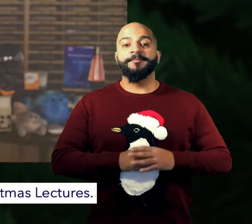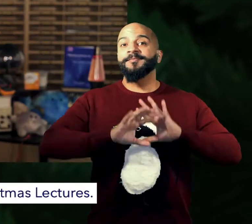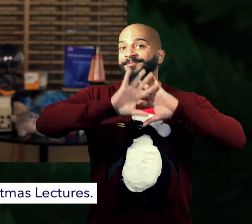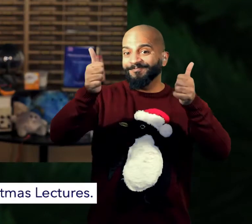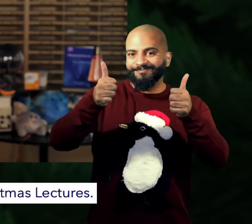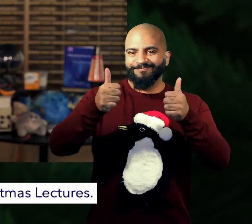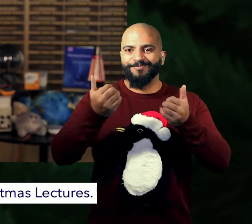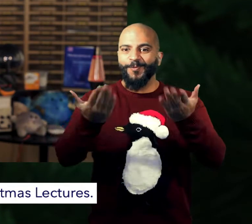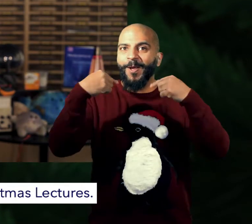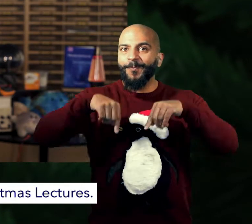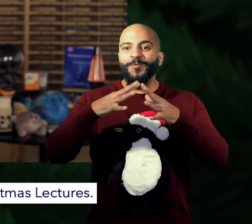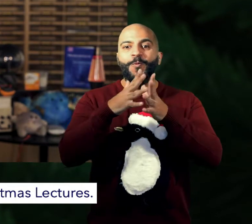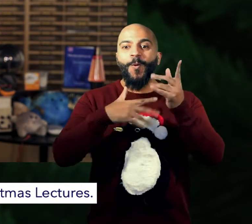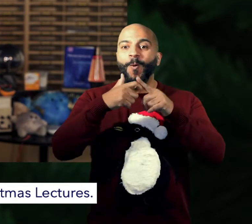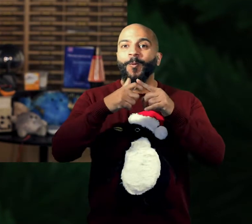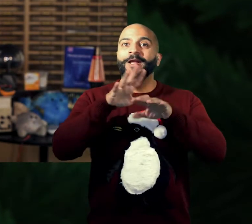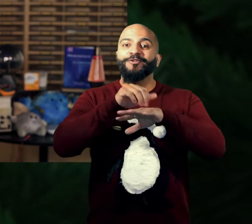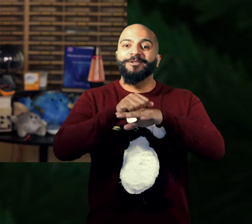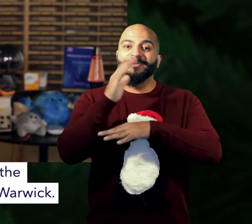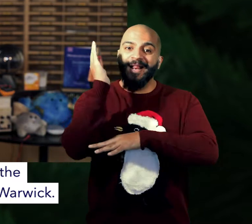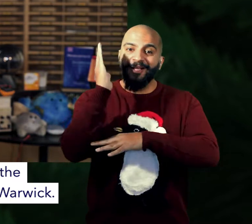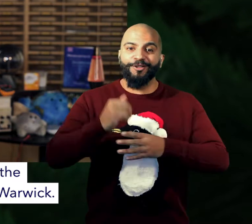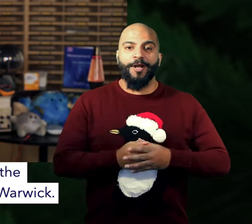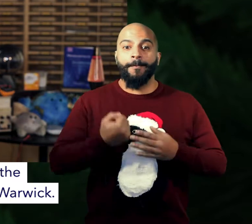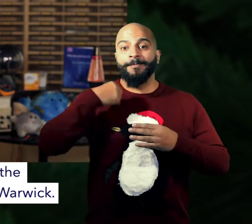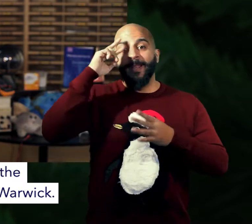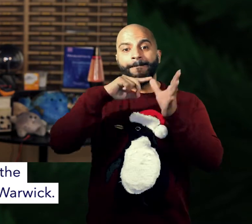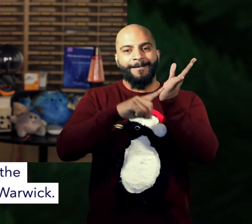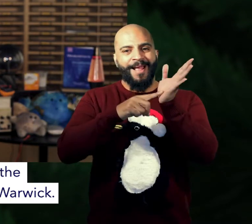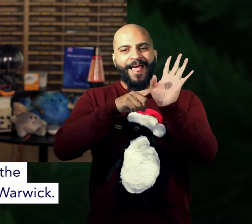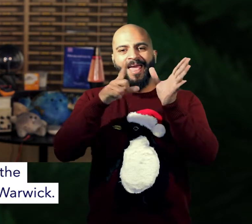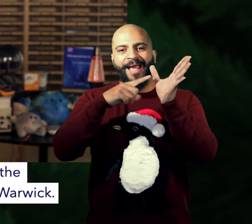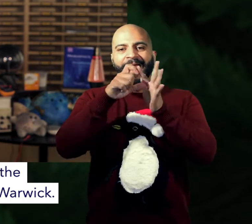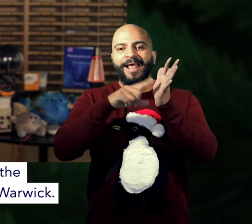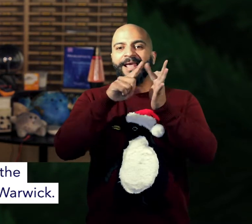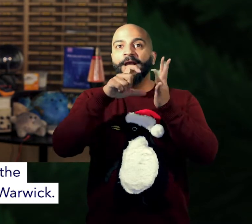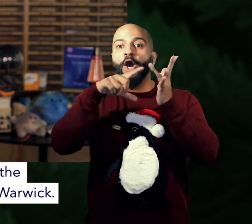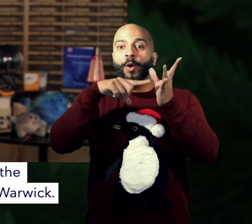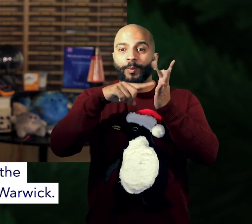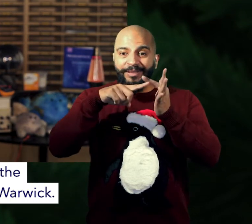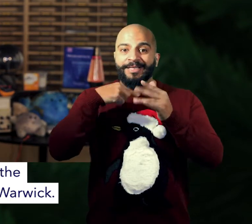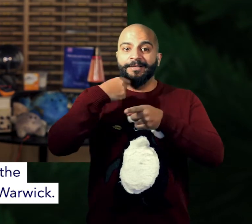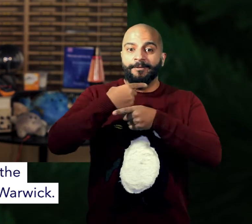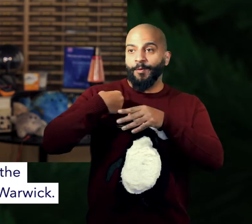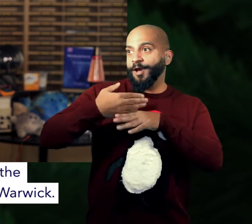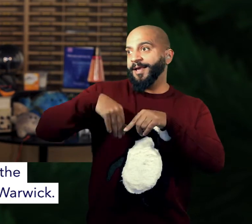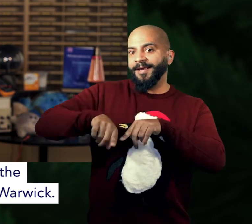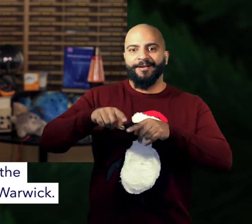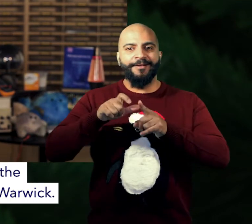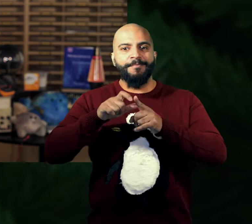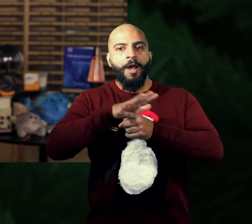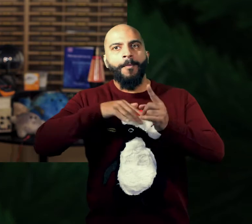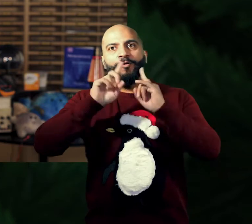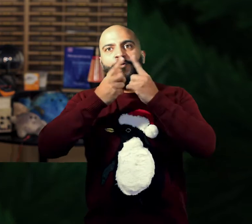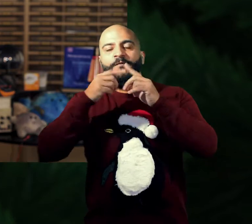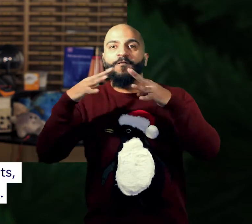Hello everyone and welcome to the Warwick Christmas Lectures. My name's Caldecote and I work in the physics department here at the University of